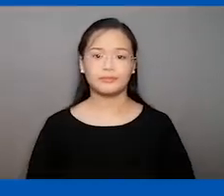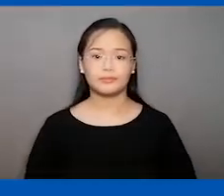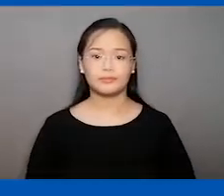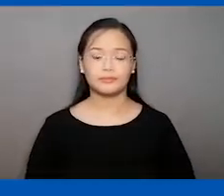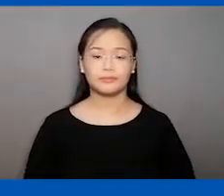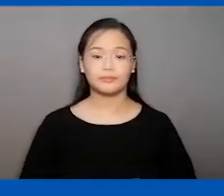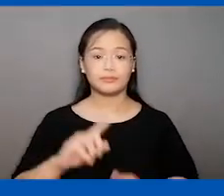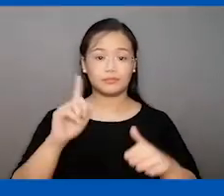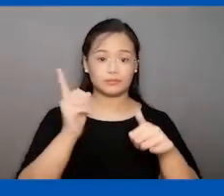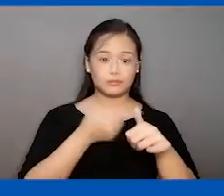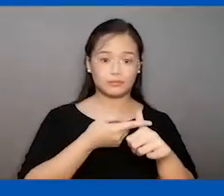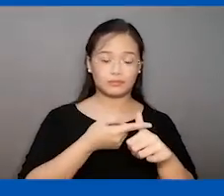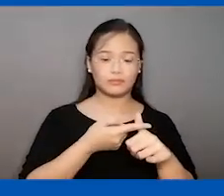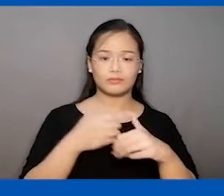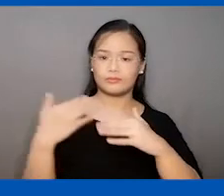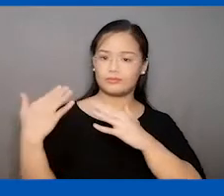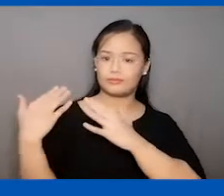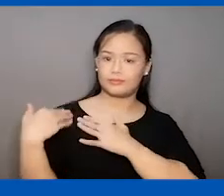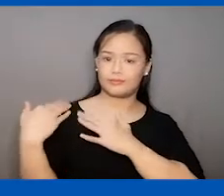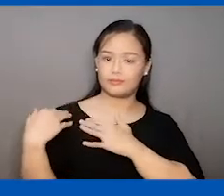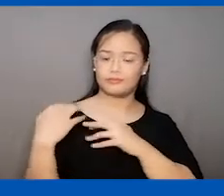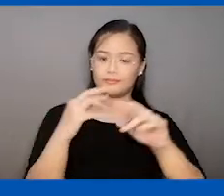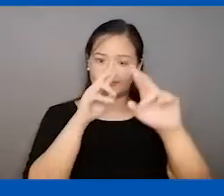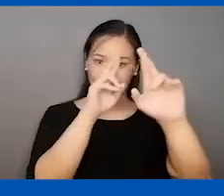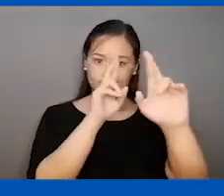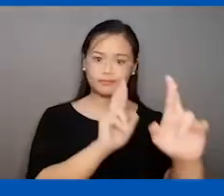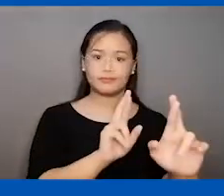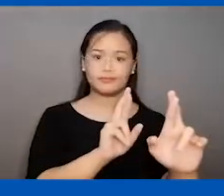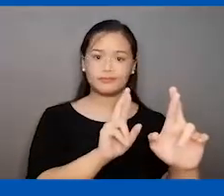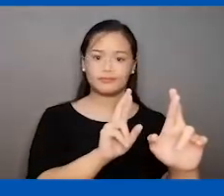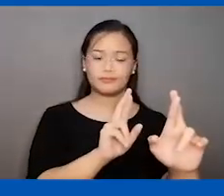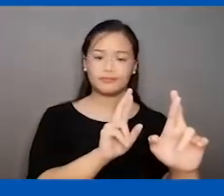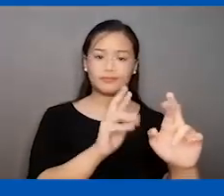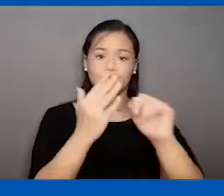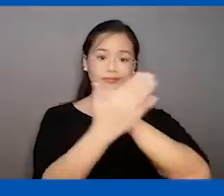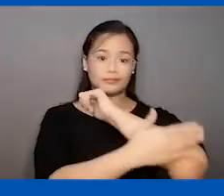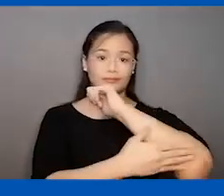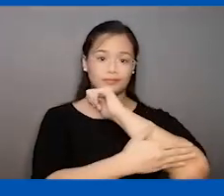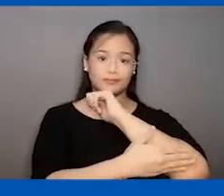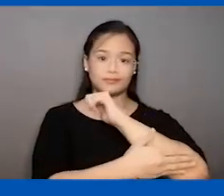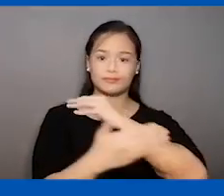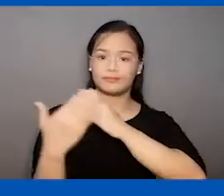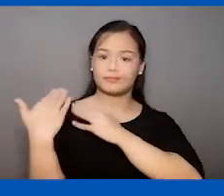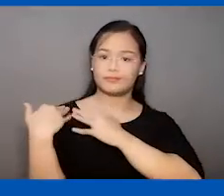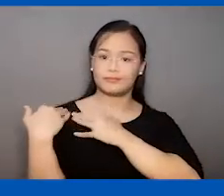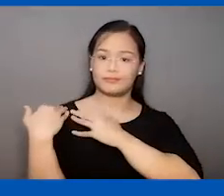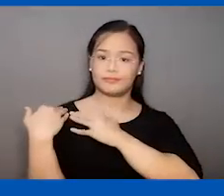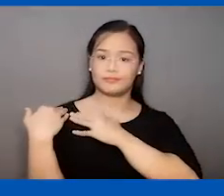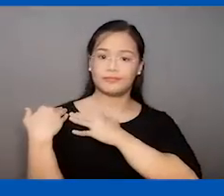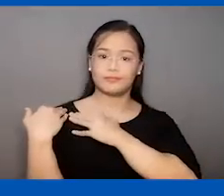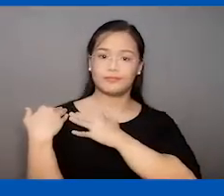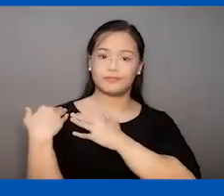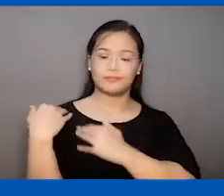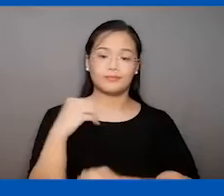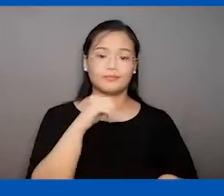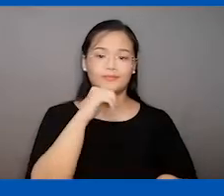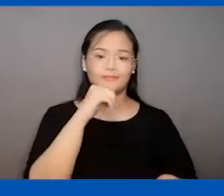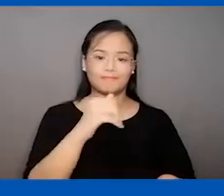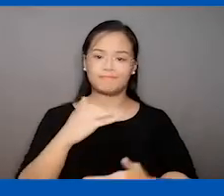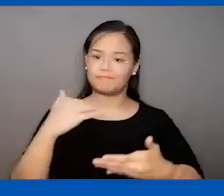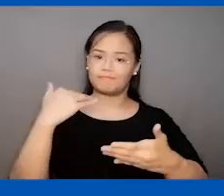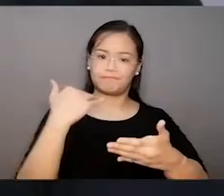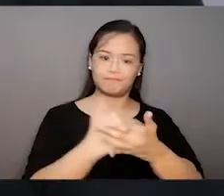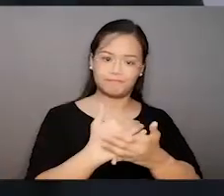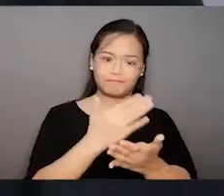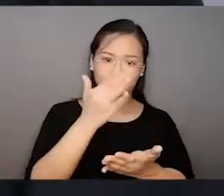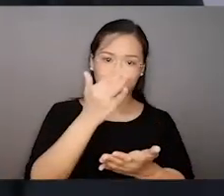First is the obligation to respect. States have the obligation to refrain from interfering with the enjoyment of